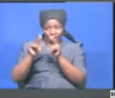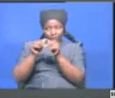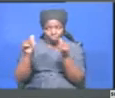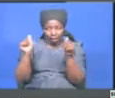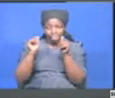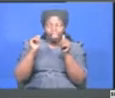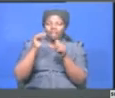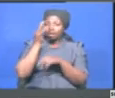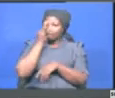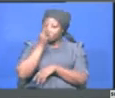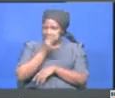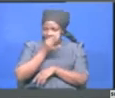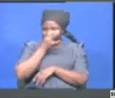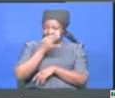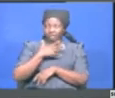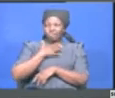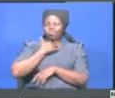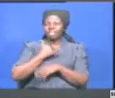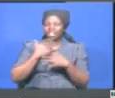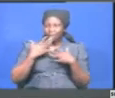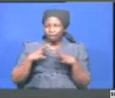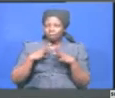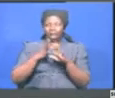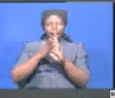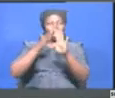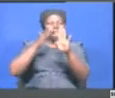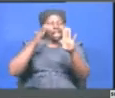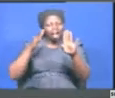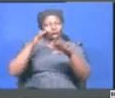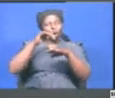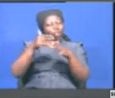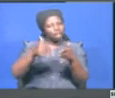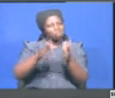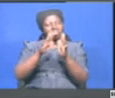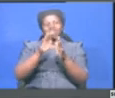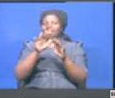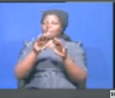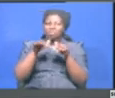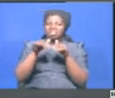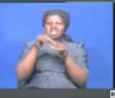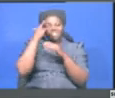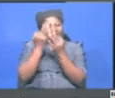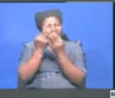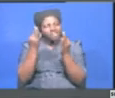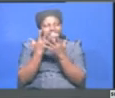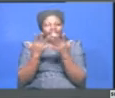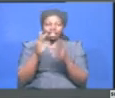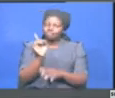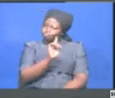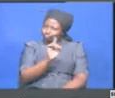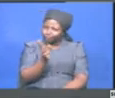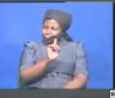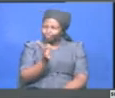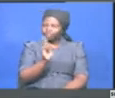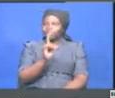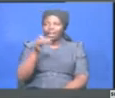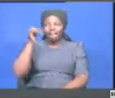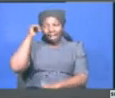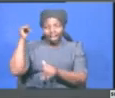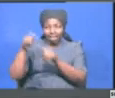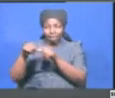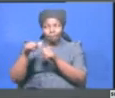did not want people to line up on the road and wanting for free things. I worked with him very well. I remember I was